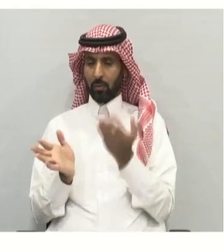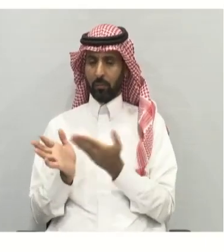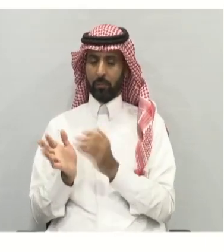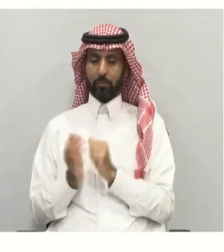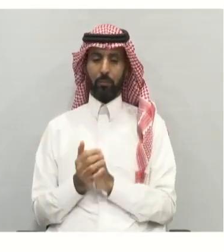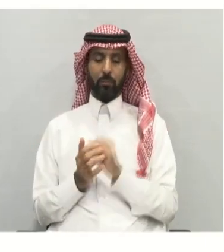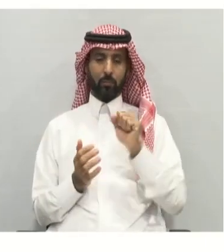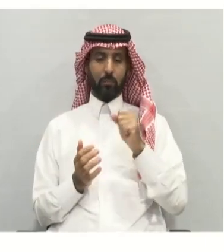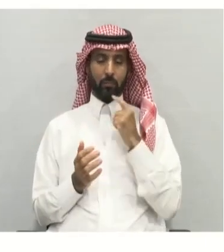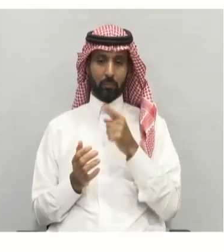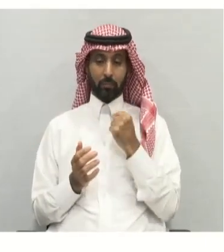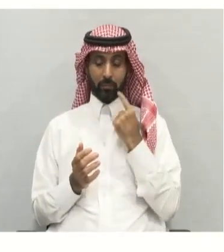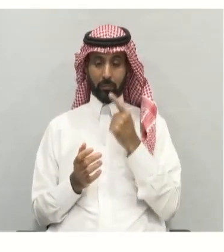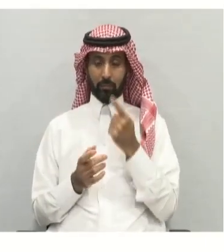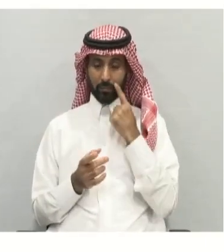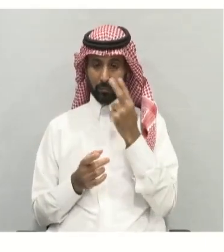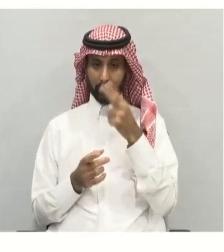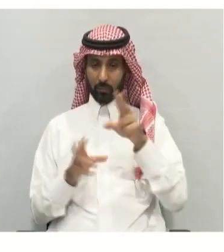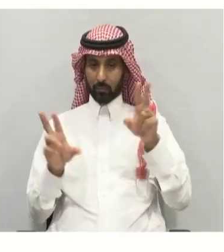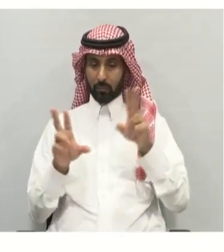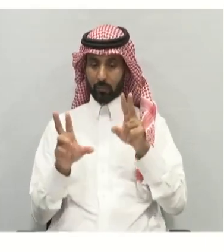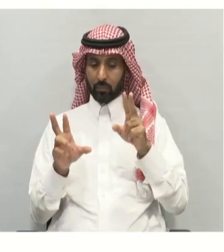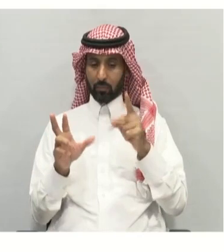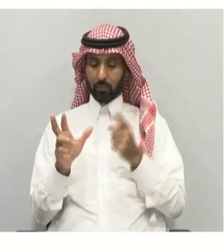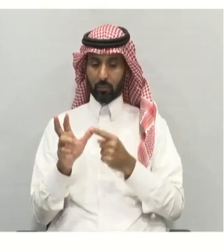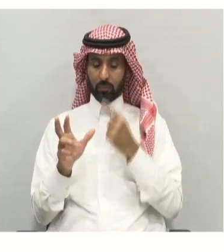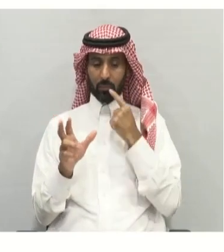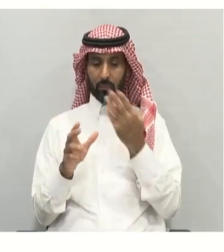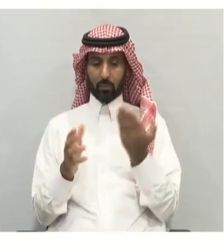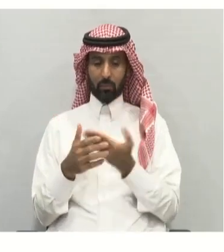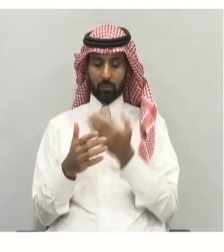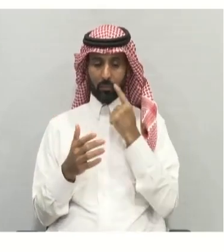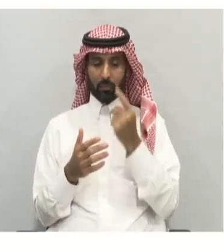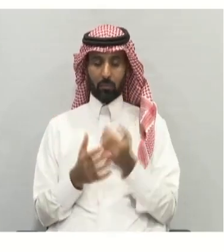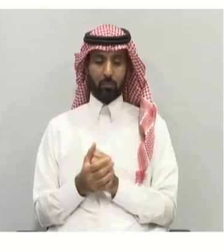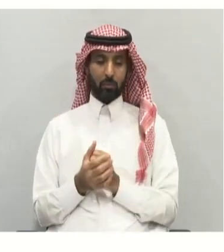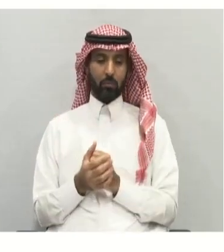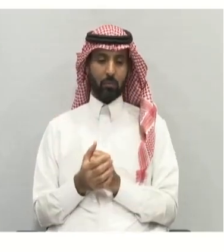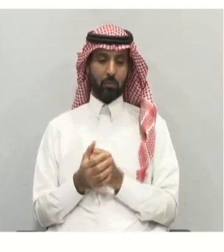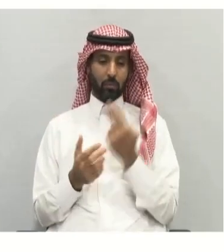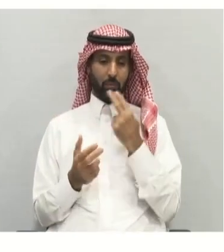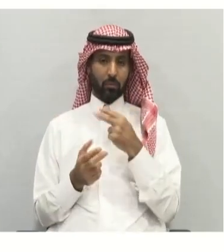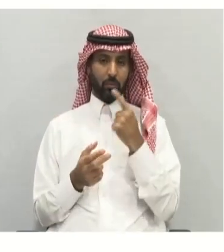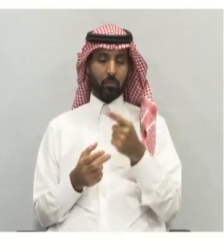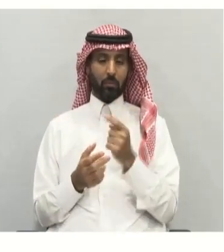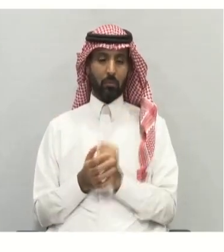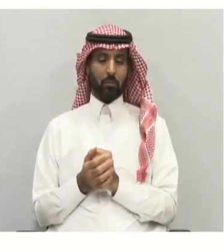invite. And do you like to watch parades? Yes, I like to watch them. And we said